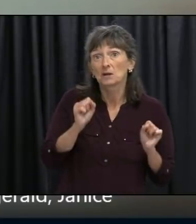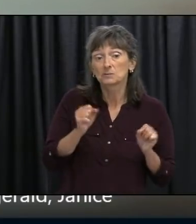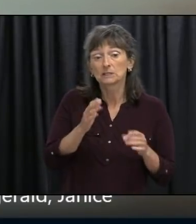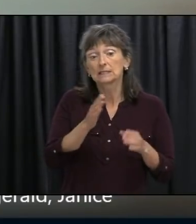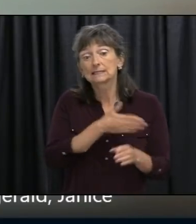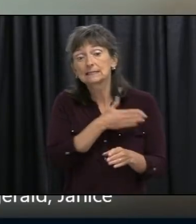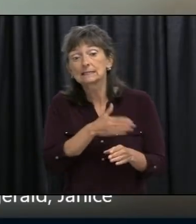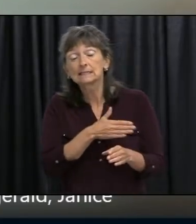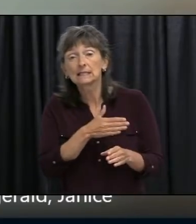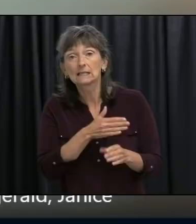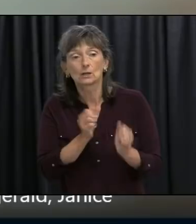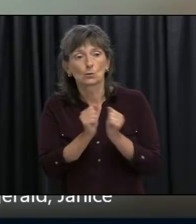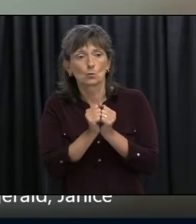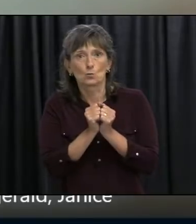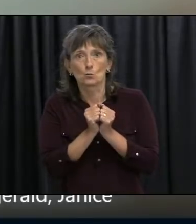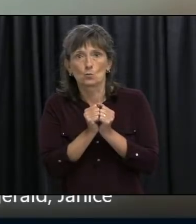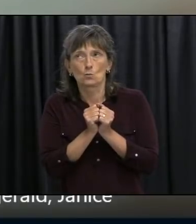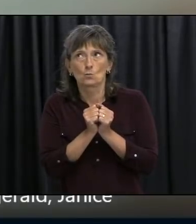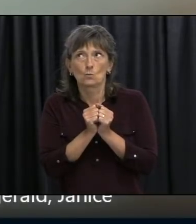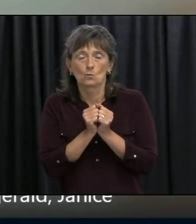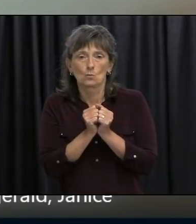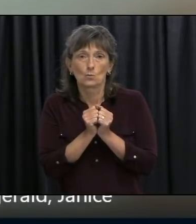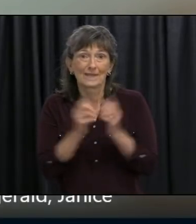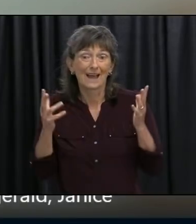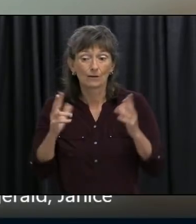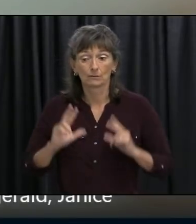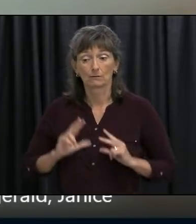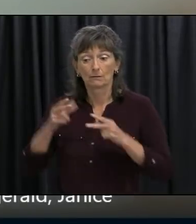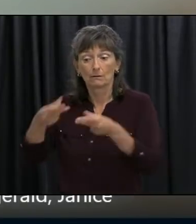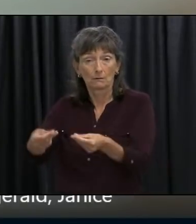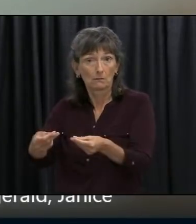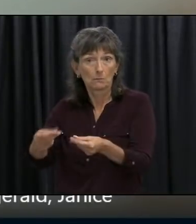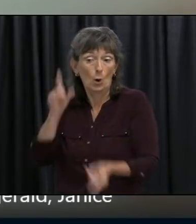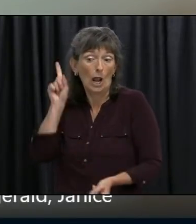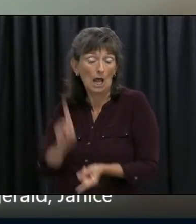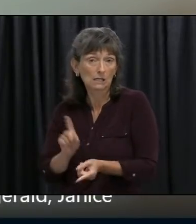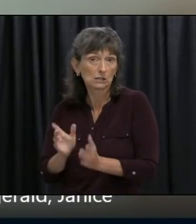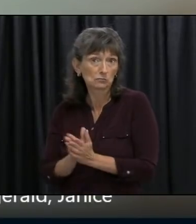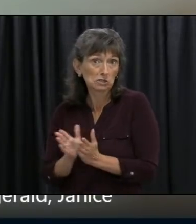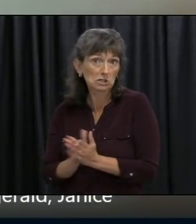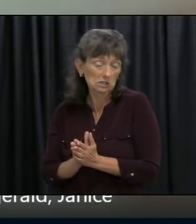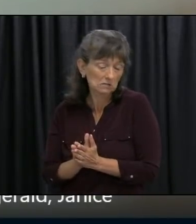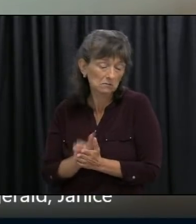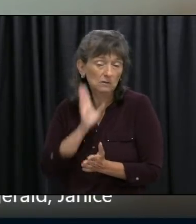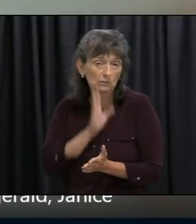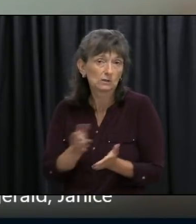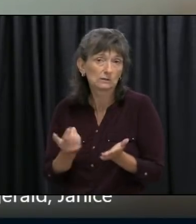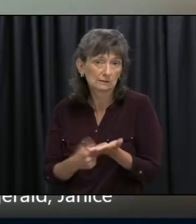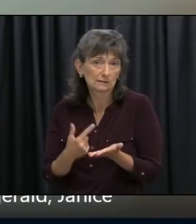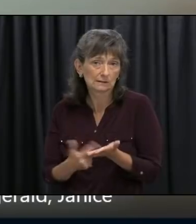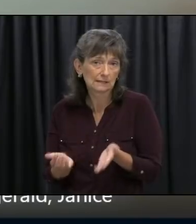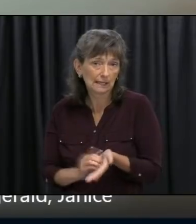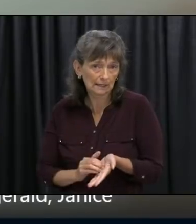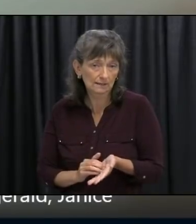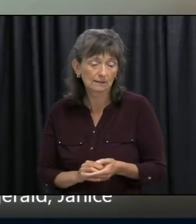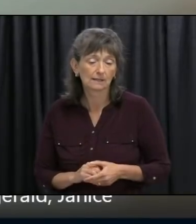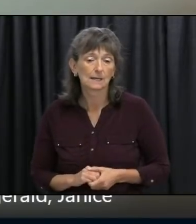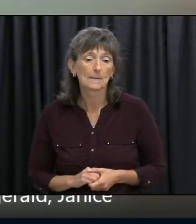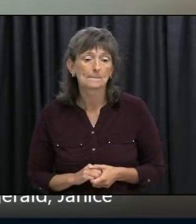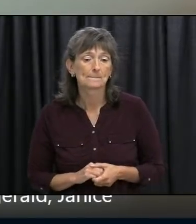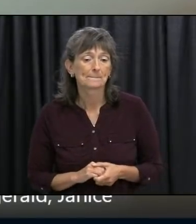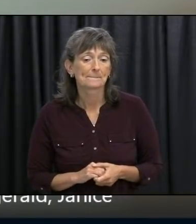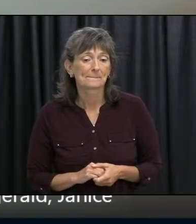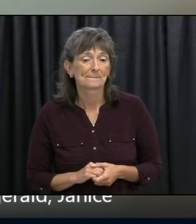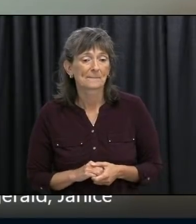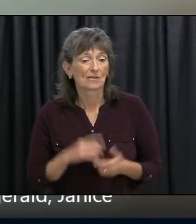without increasing the risk, I think we'll certainly consider that and have discussions about that. And I know that